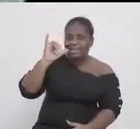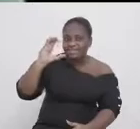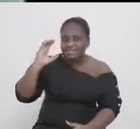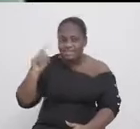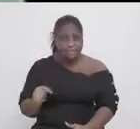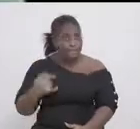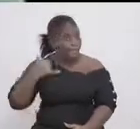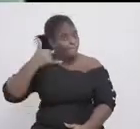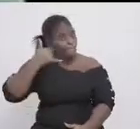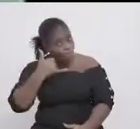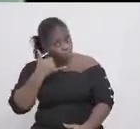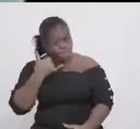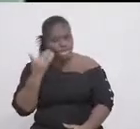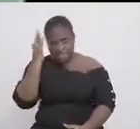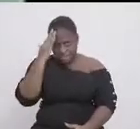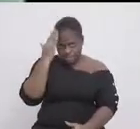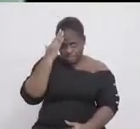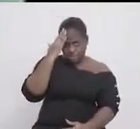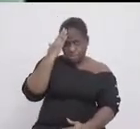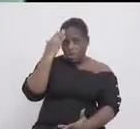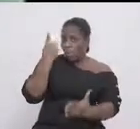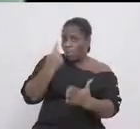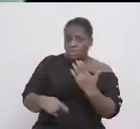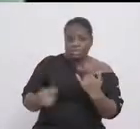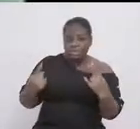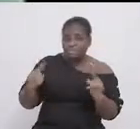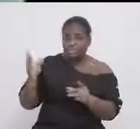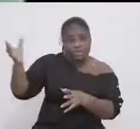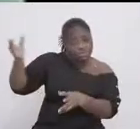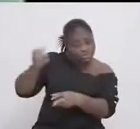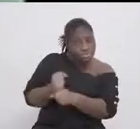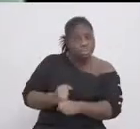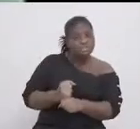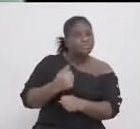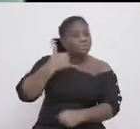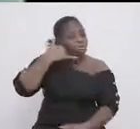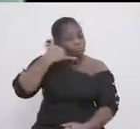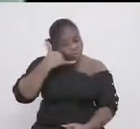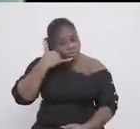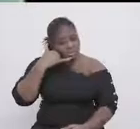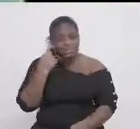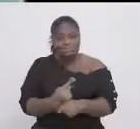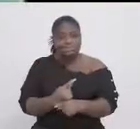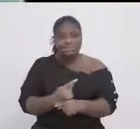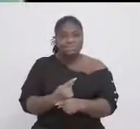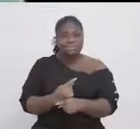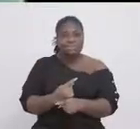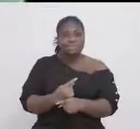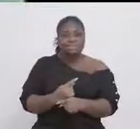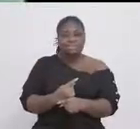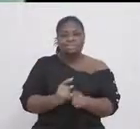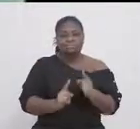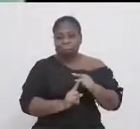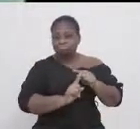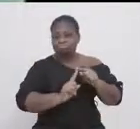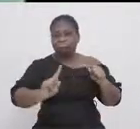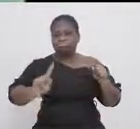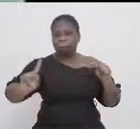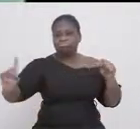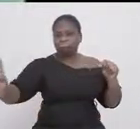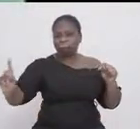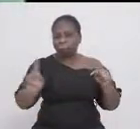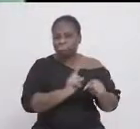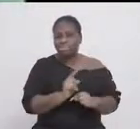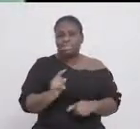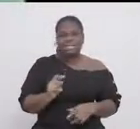have my phone, I know what is coming. I know that when I receive a call, it's just going through some loop, going through, and